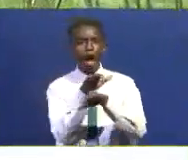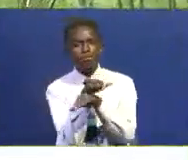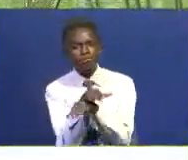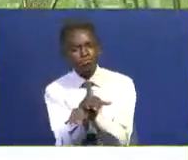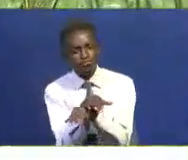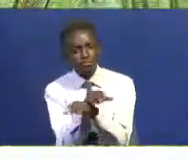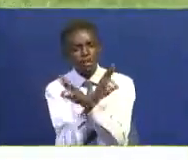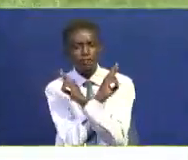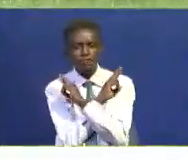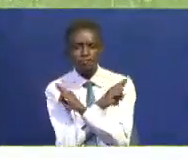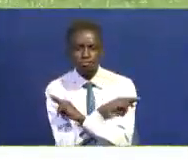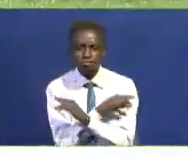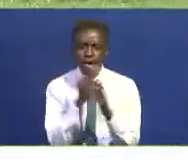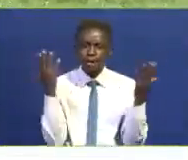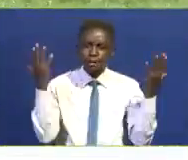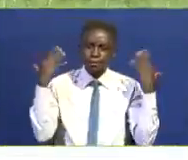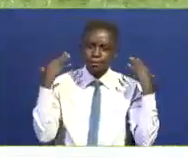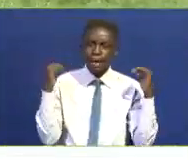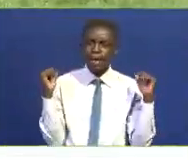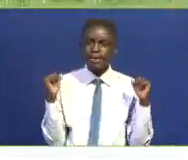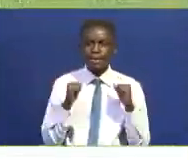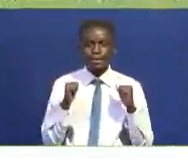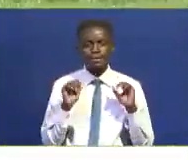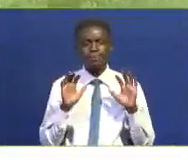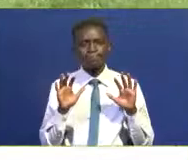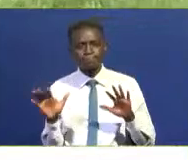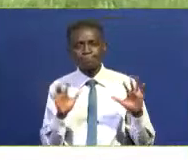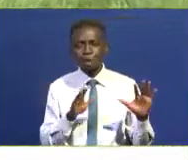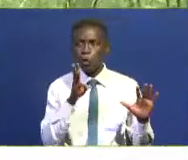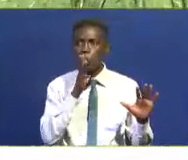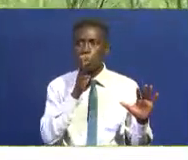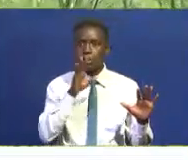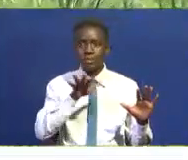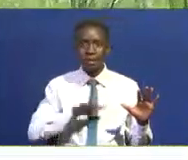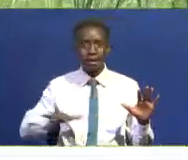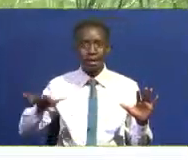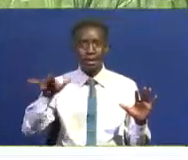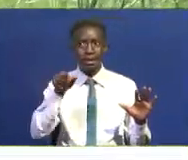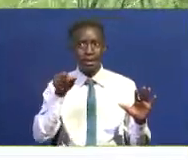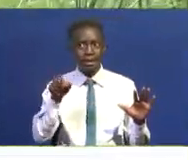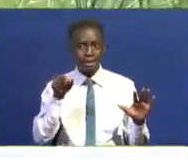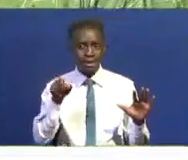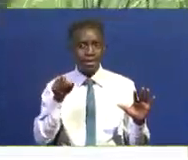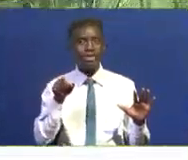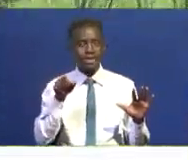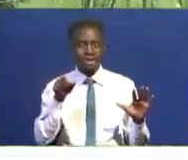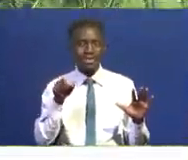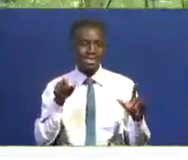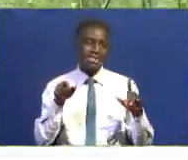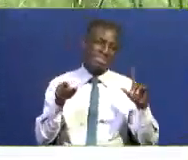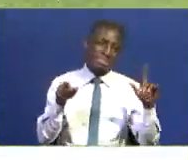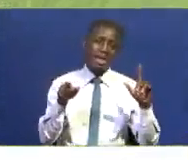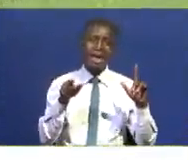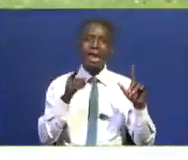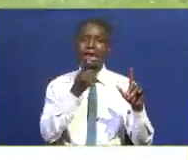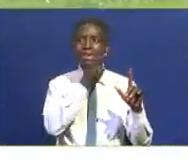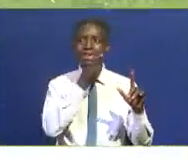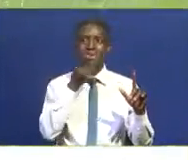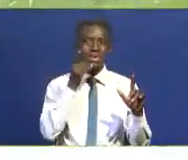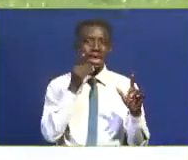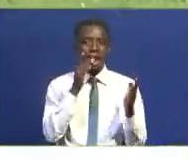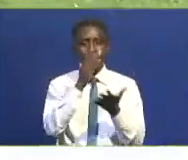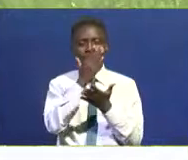showcasing the swamp's role as a vital water source in an otherwise arid landscape. The